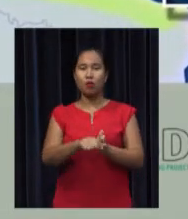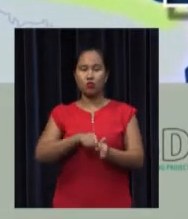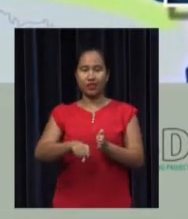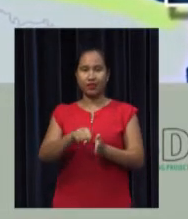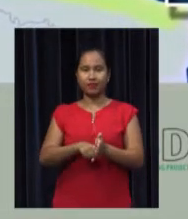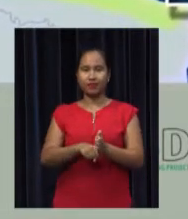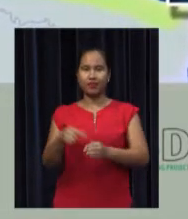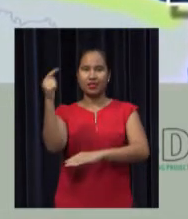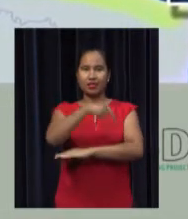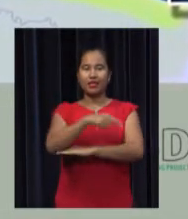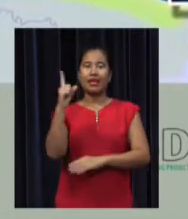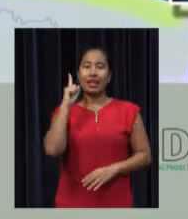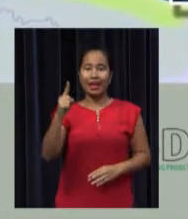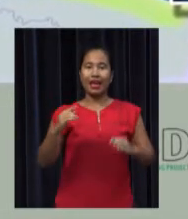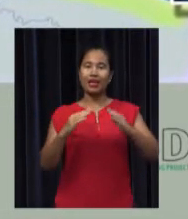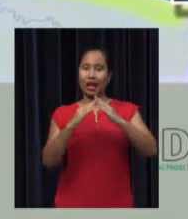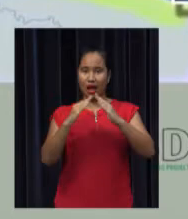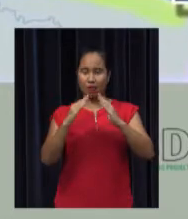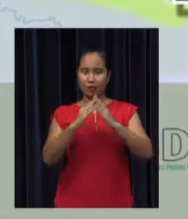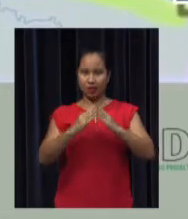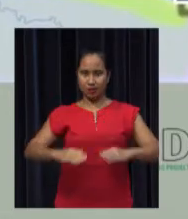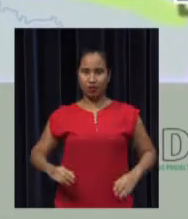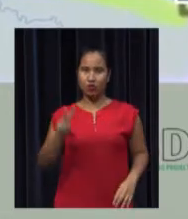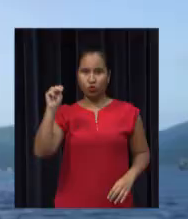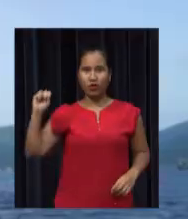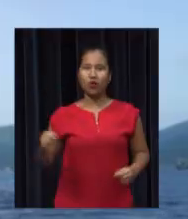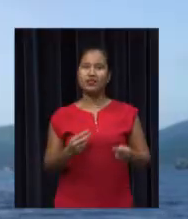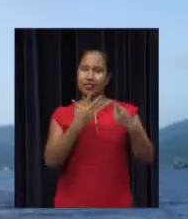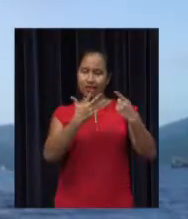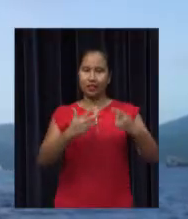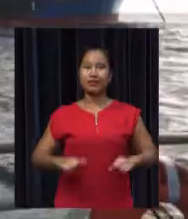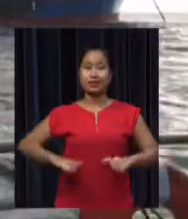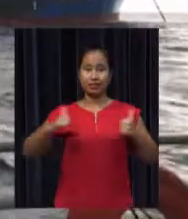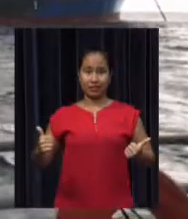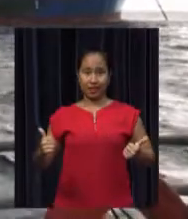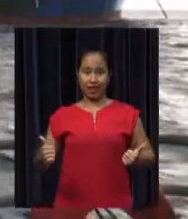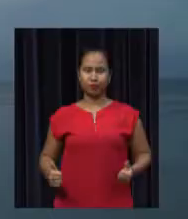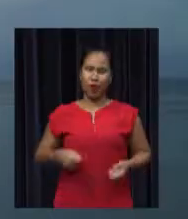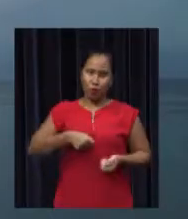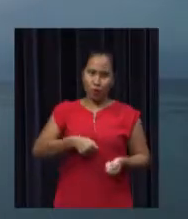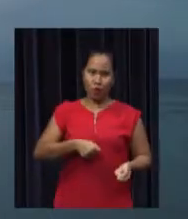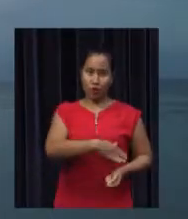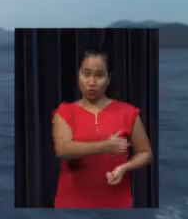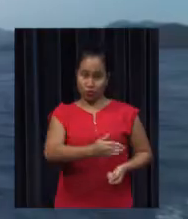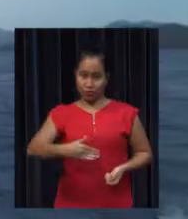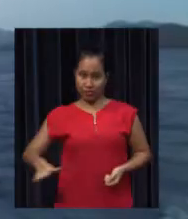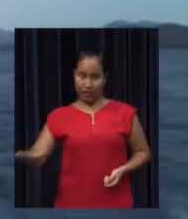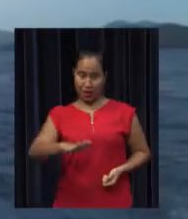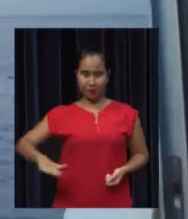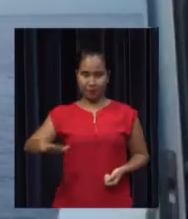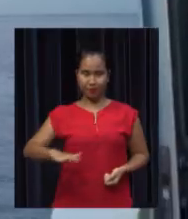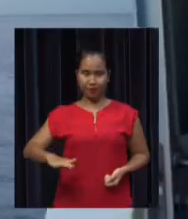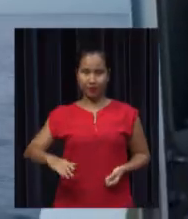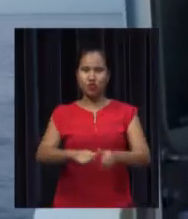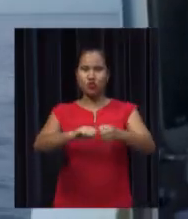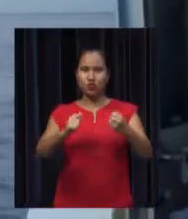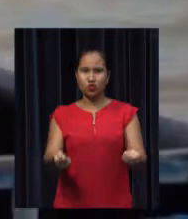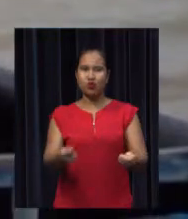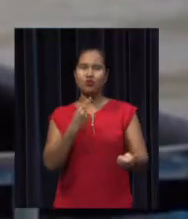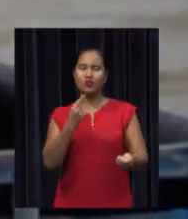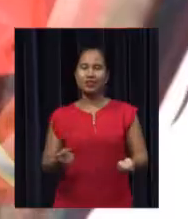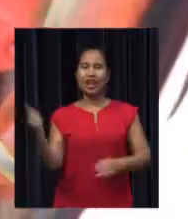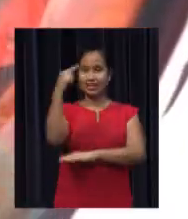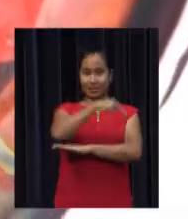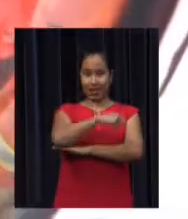Project. Staatsolie started exploration drilling in the Nearshore area last month. The state-owned company stated